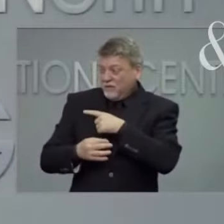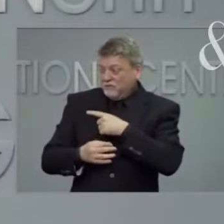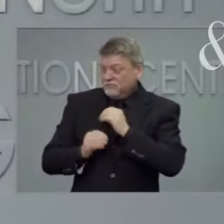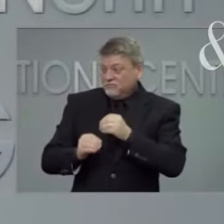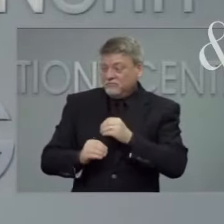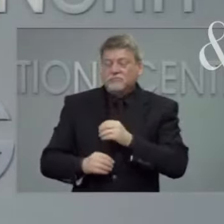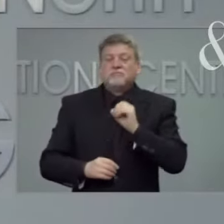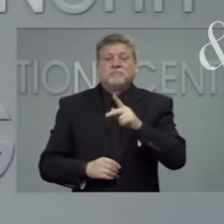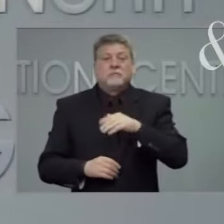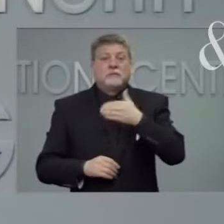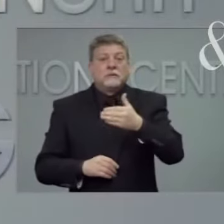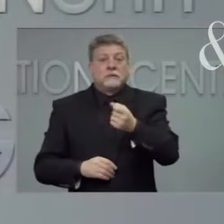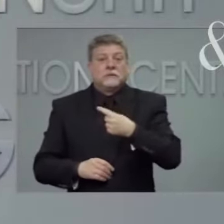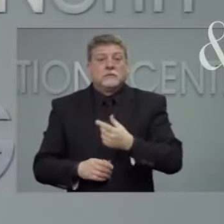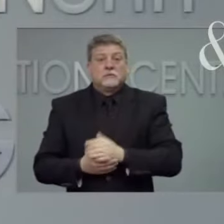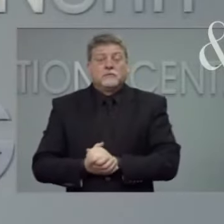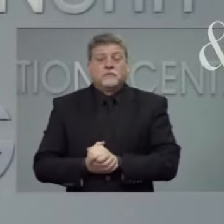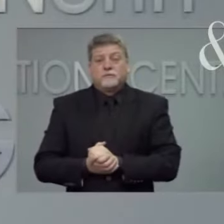Okay. Next question, please.